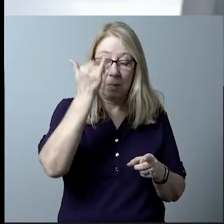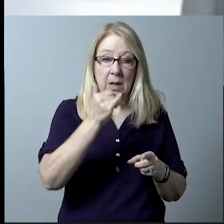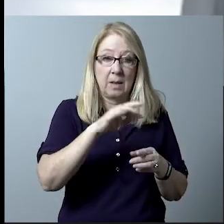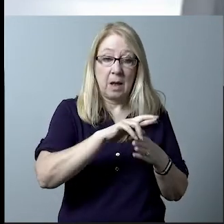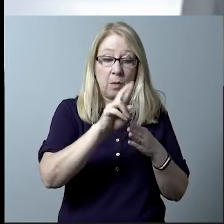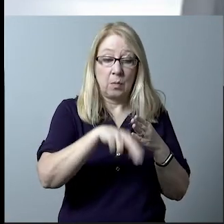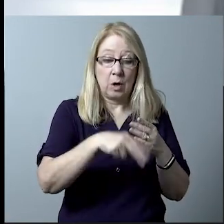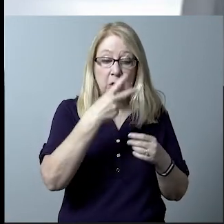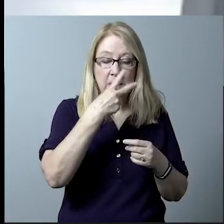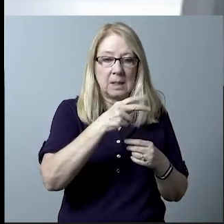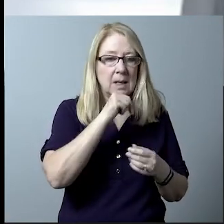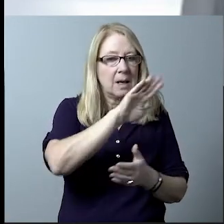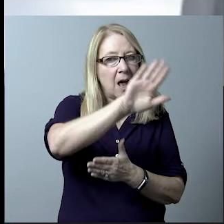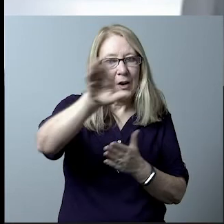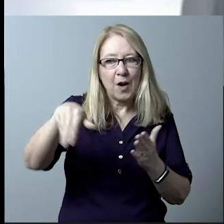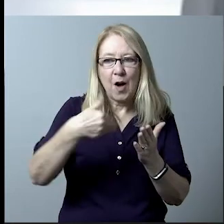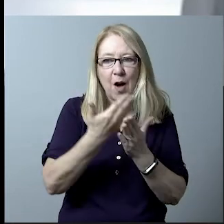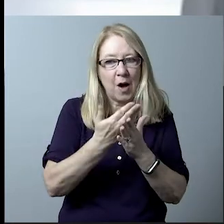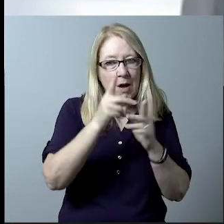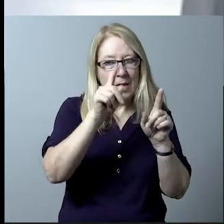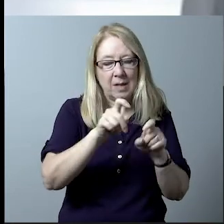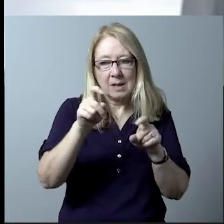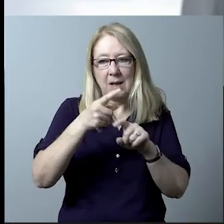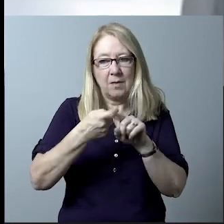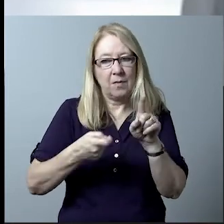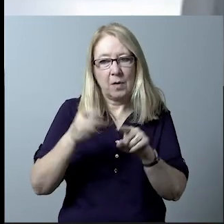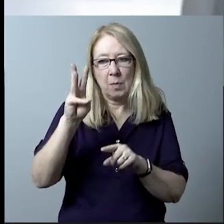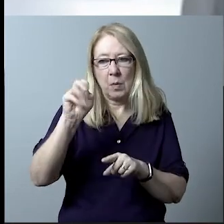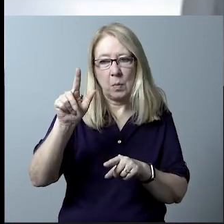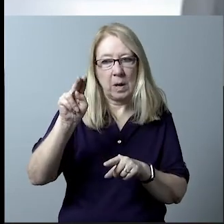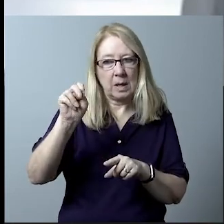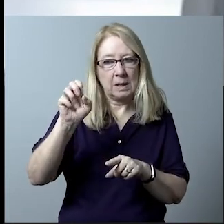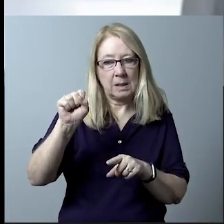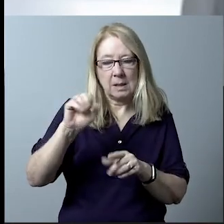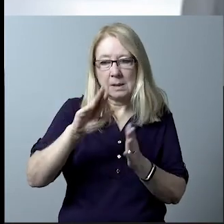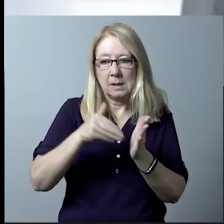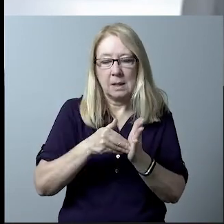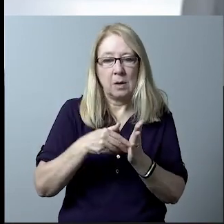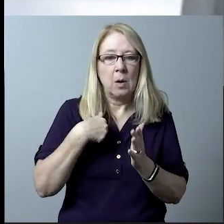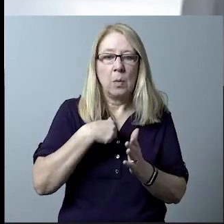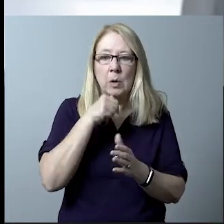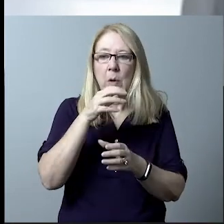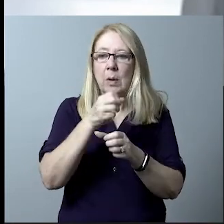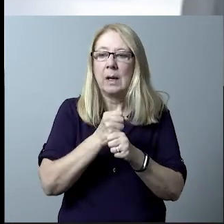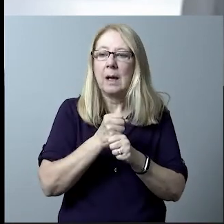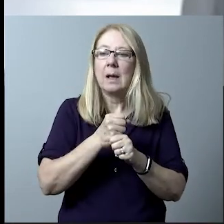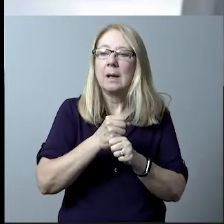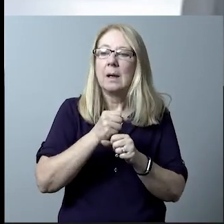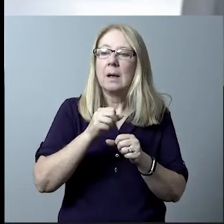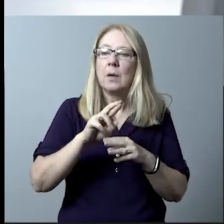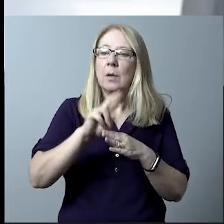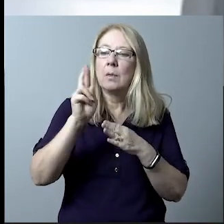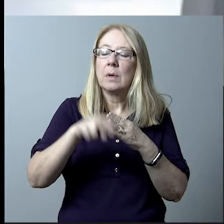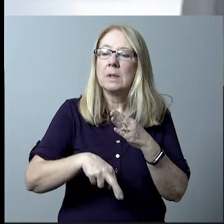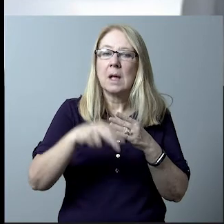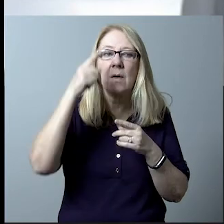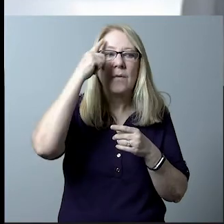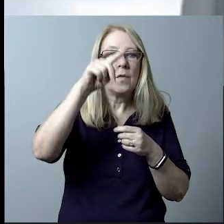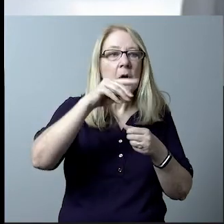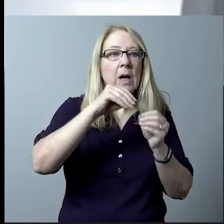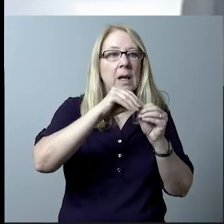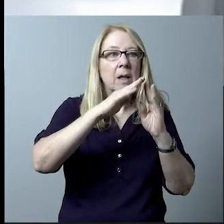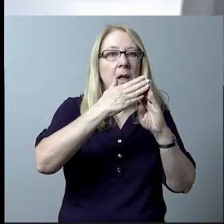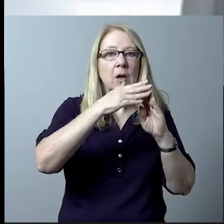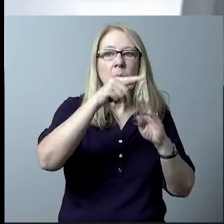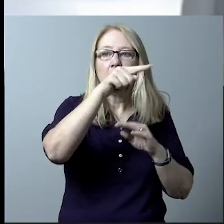that because the results you're seeing aren't necessarily all the tests you're getting from the Wellness Center. And we don't get the results from the negative tests that are